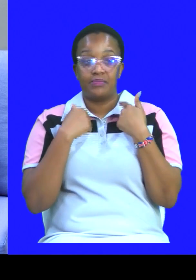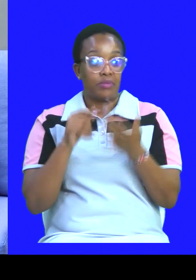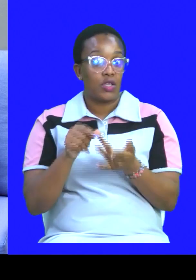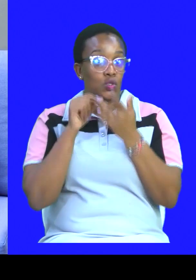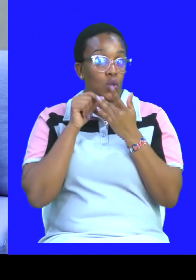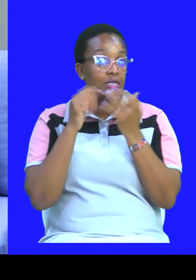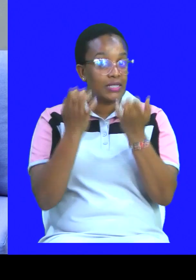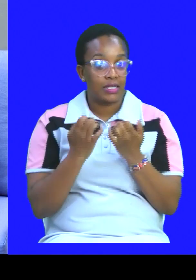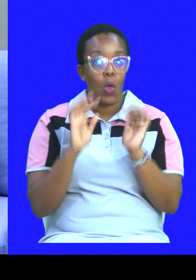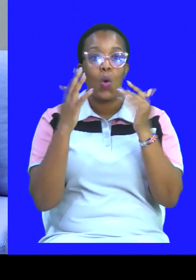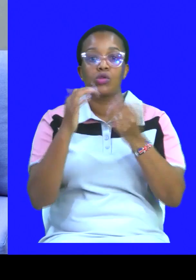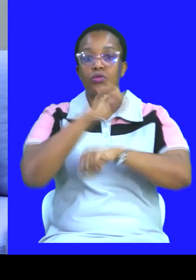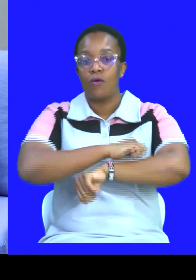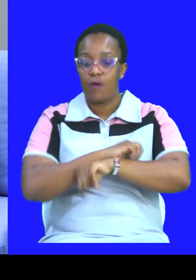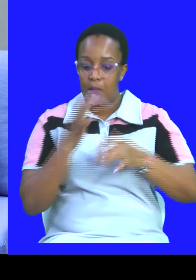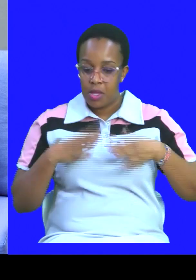that